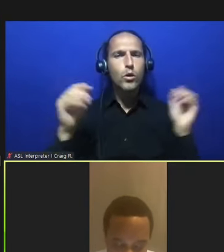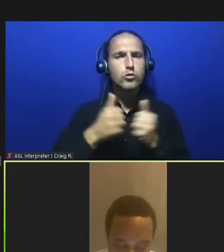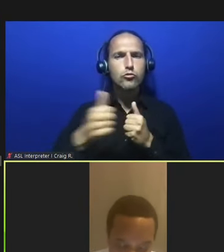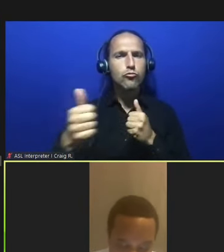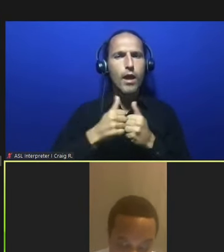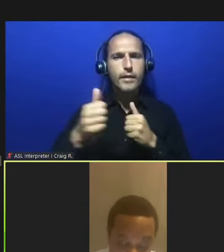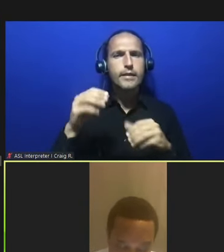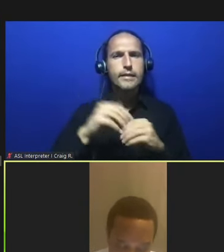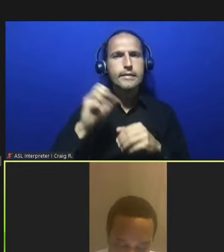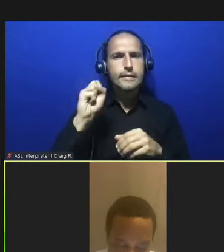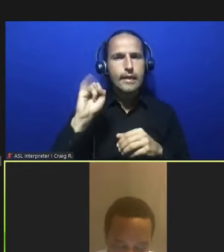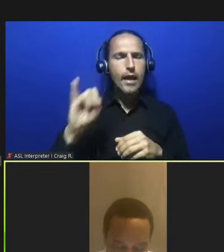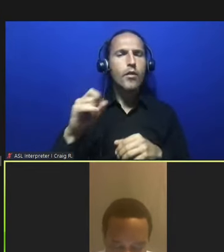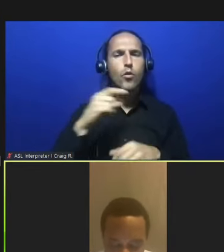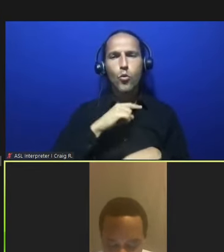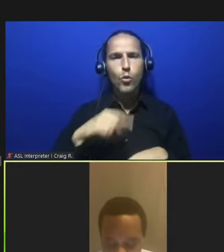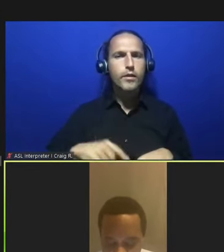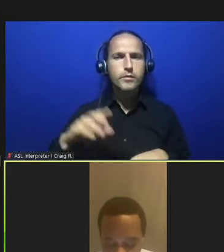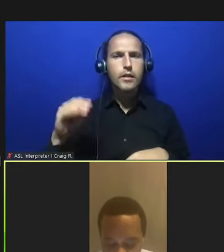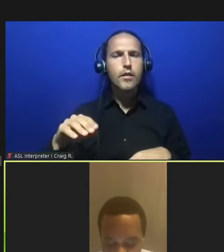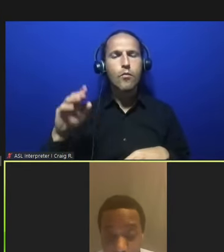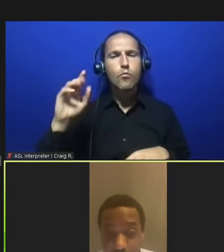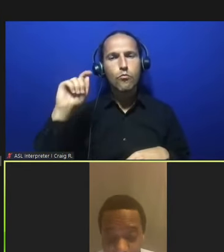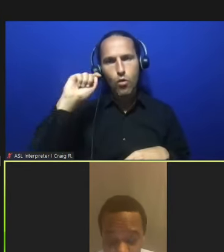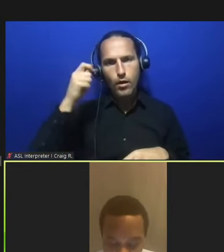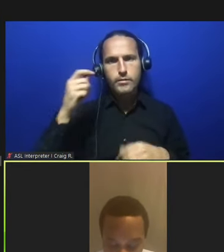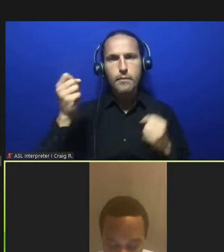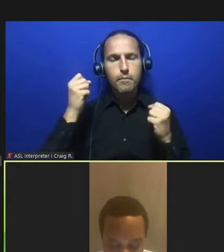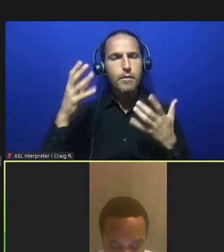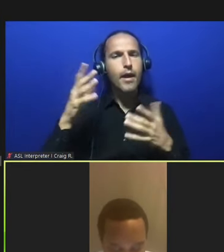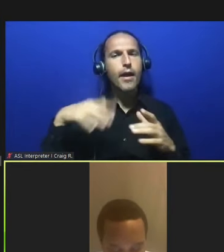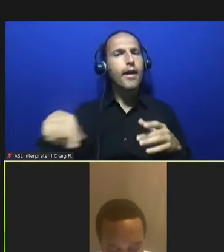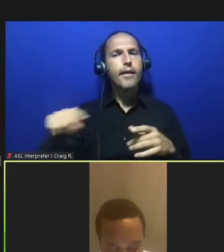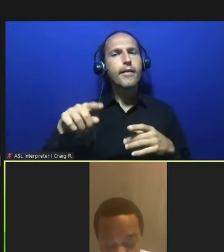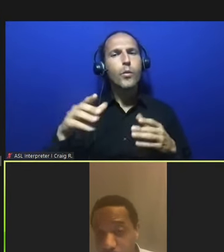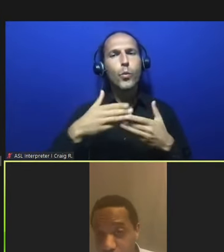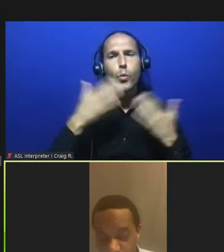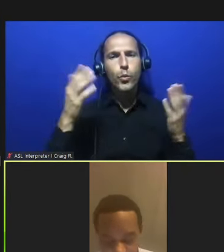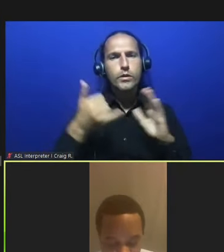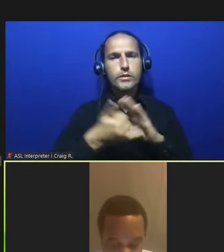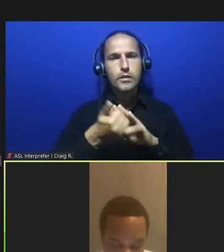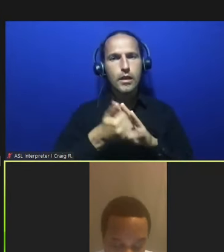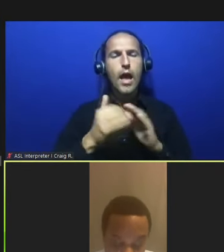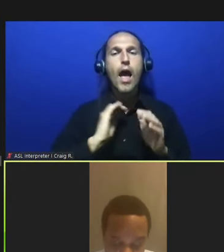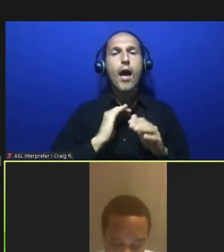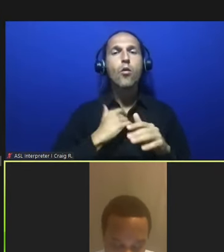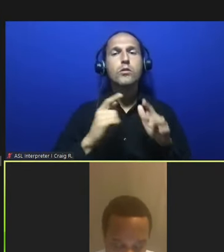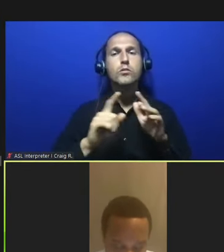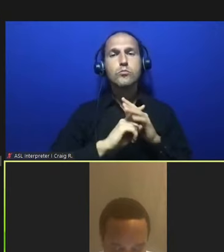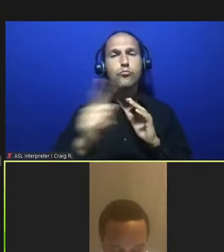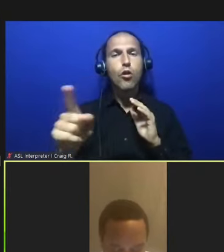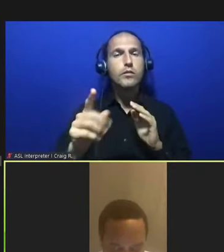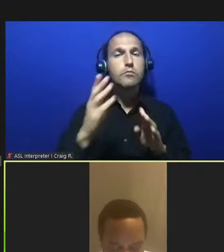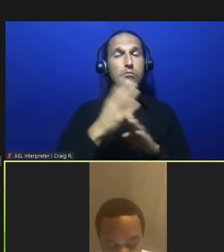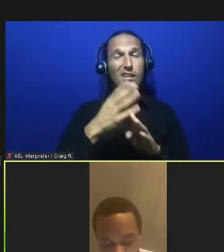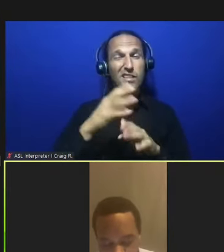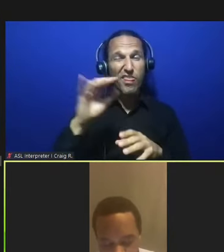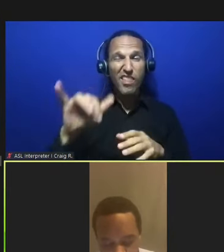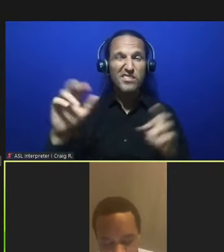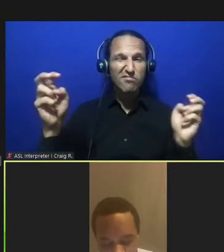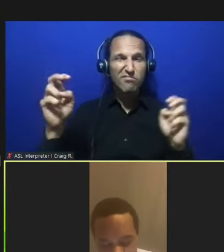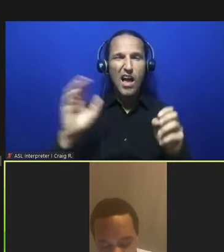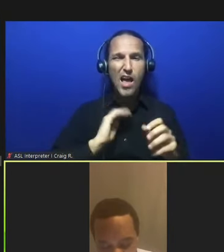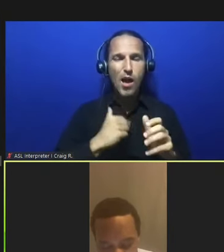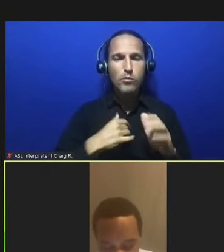Brooklyn, Queens, and the Bronx, in dozens of neighborhoods without subways. Our express buses are our subways. If